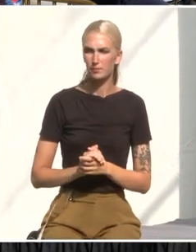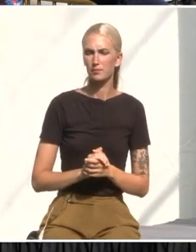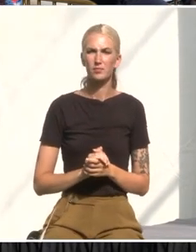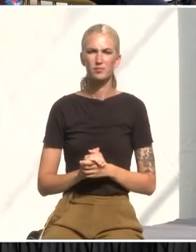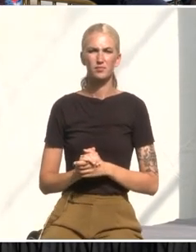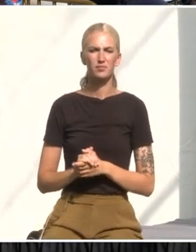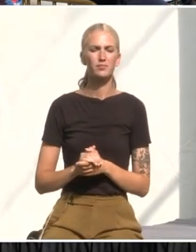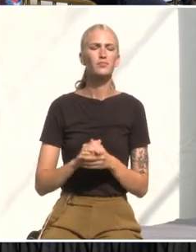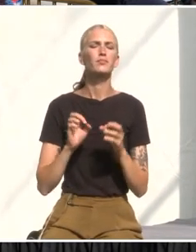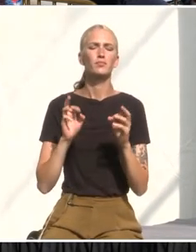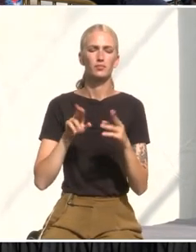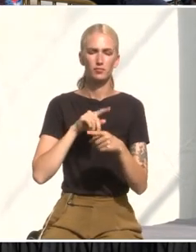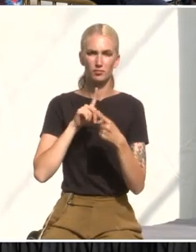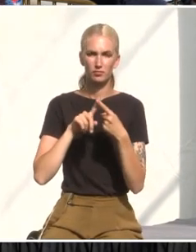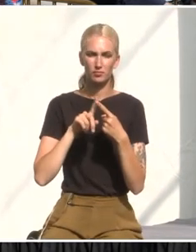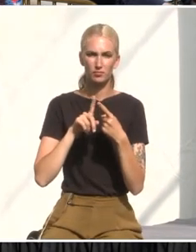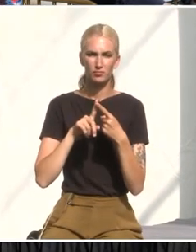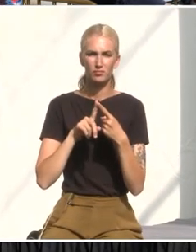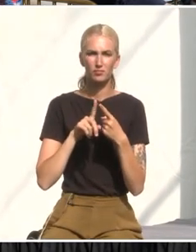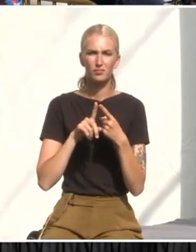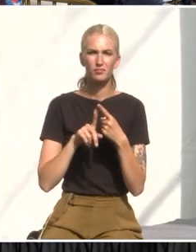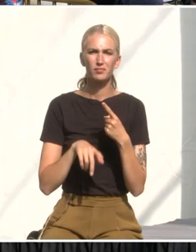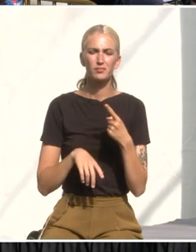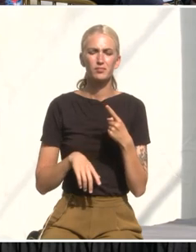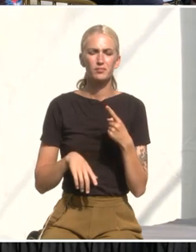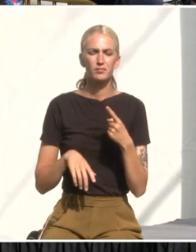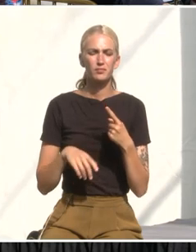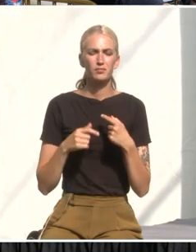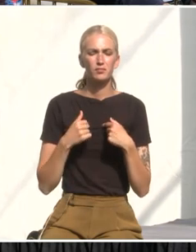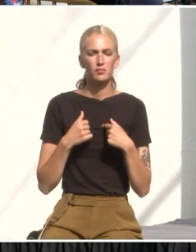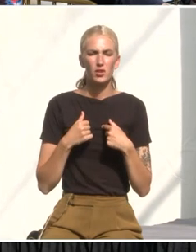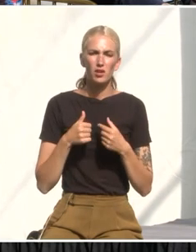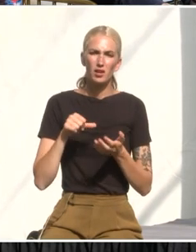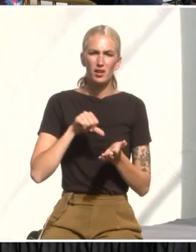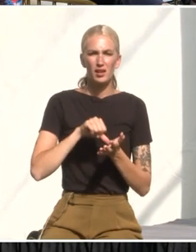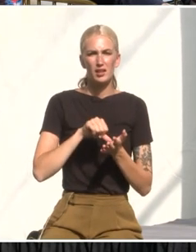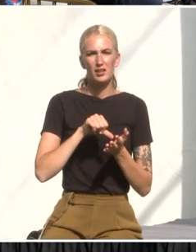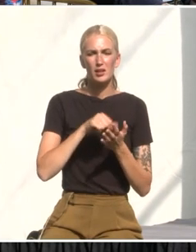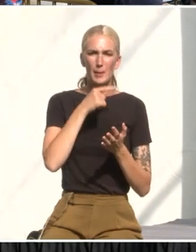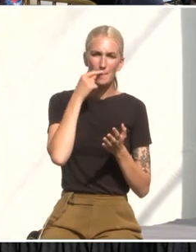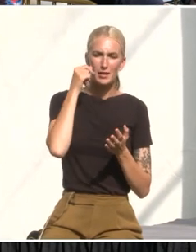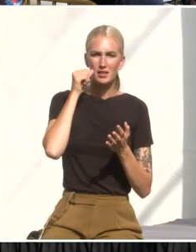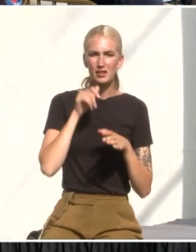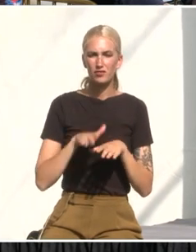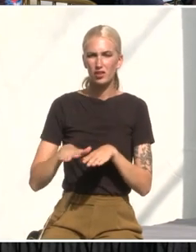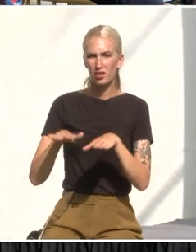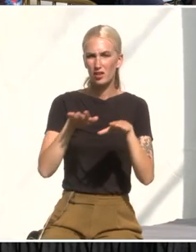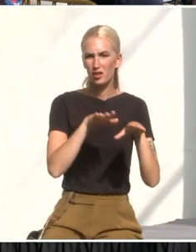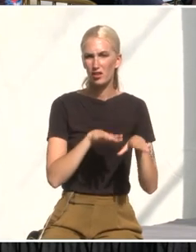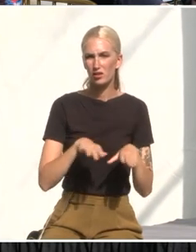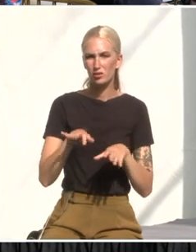Okay, so first of all, I'm the team that I represent at Men for Gender Equality works with the target group 10